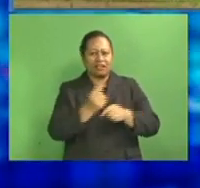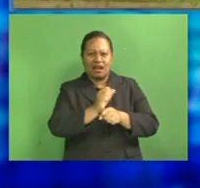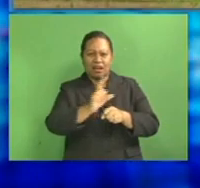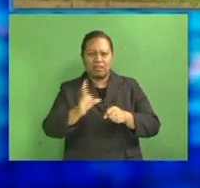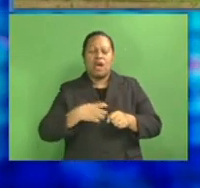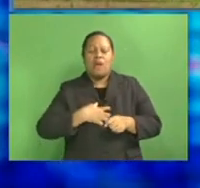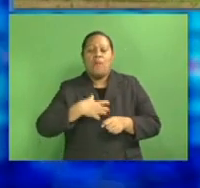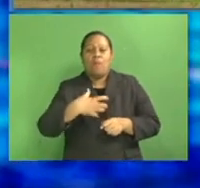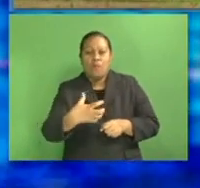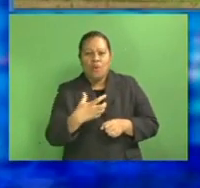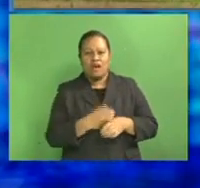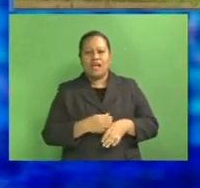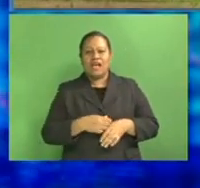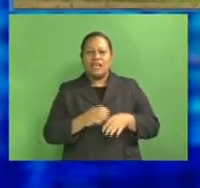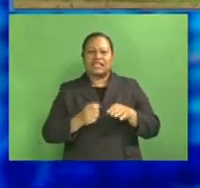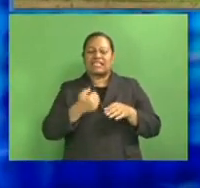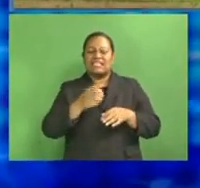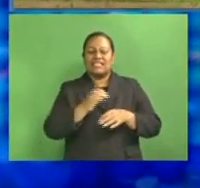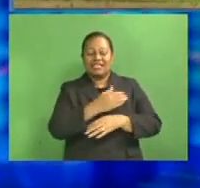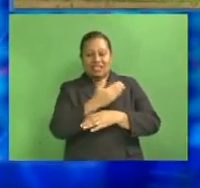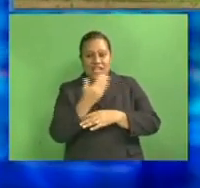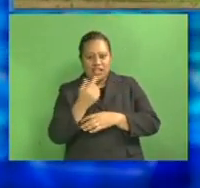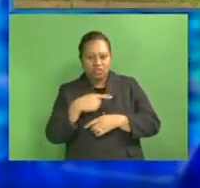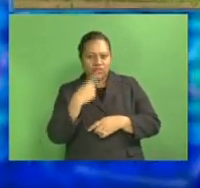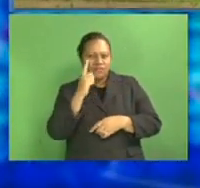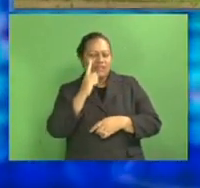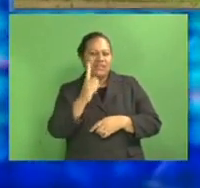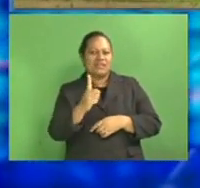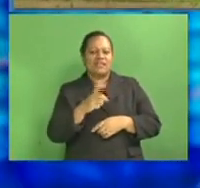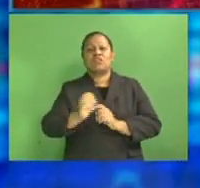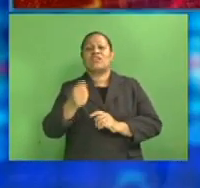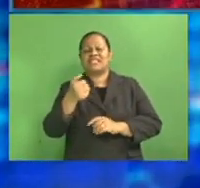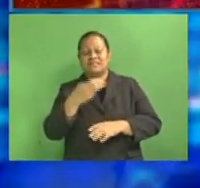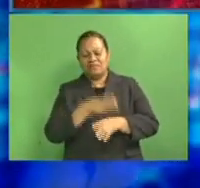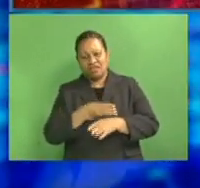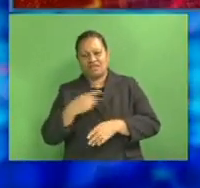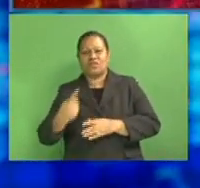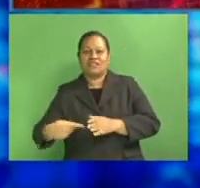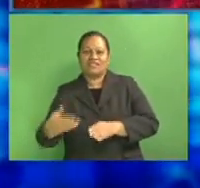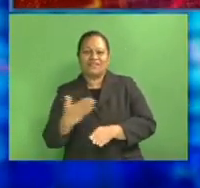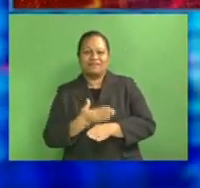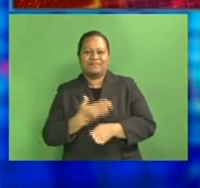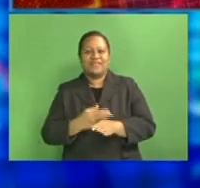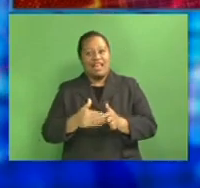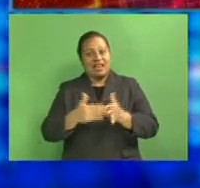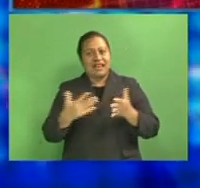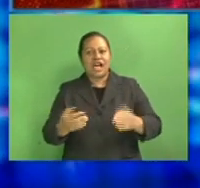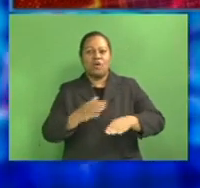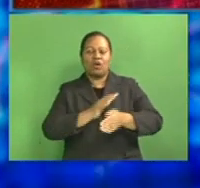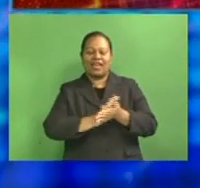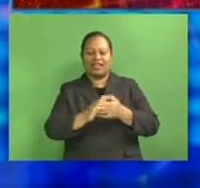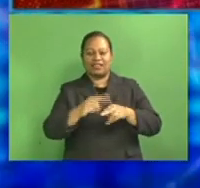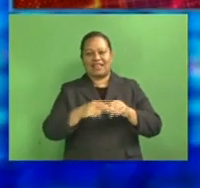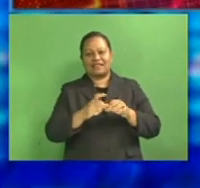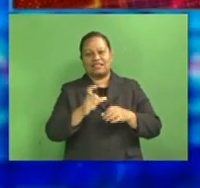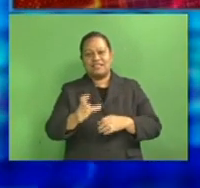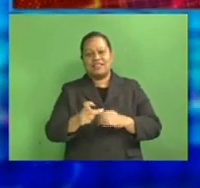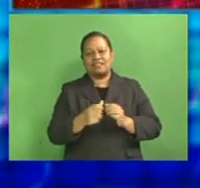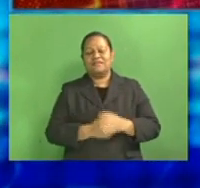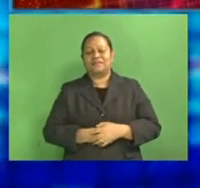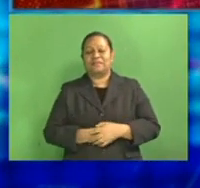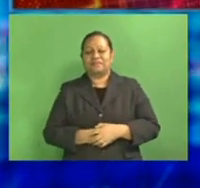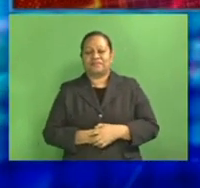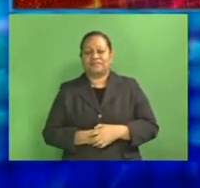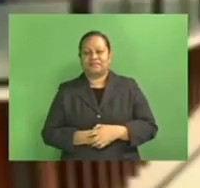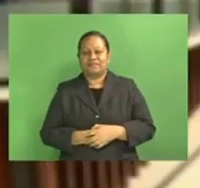more employees to provide 60 days notice of potential layoffs. We now join Sharon from HFC Bank with the latest from the money